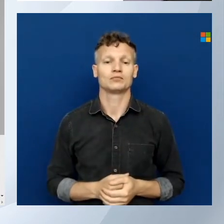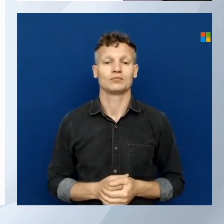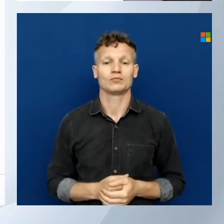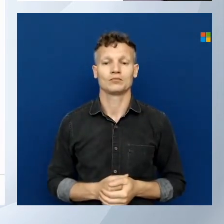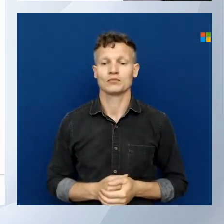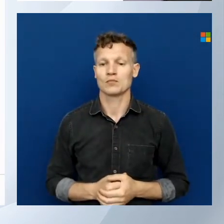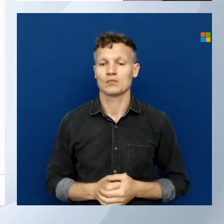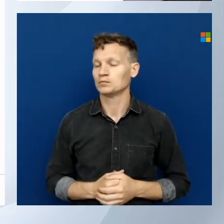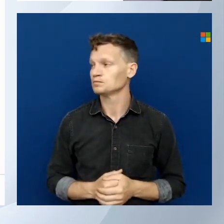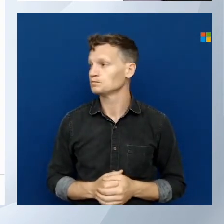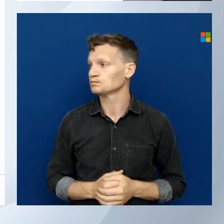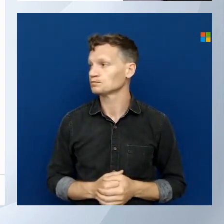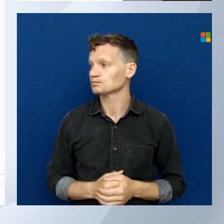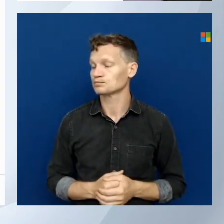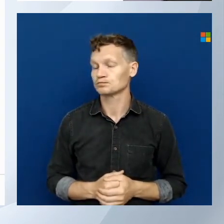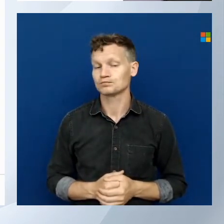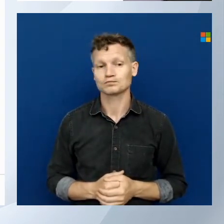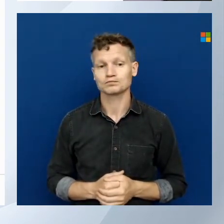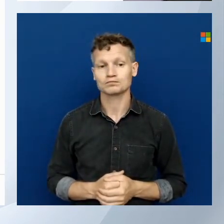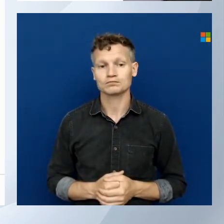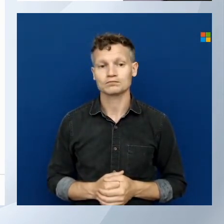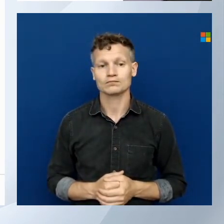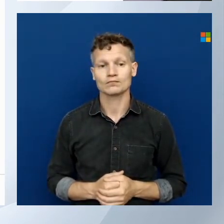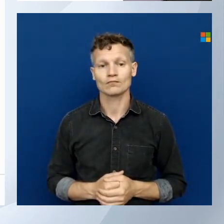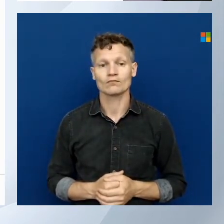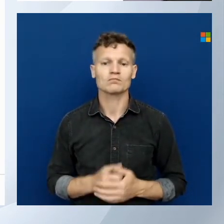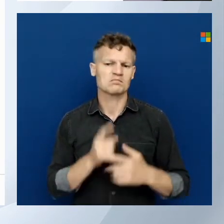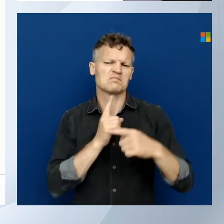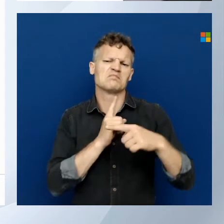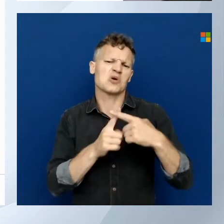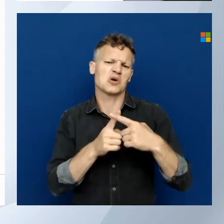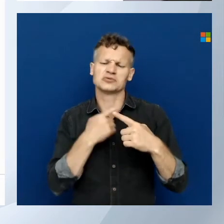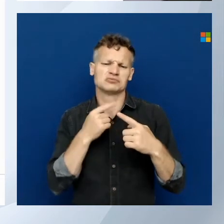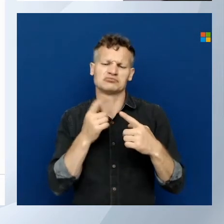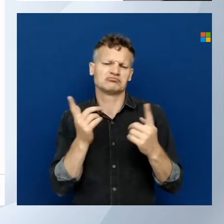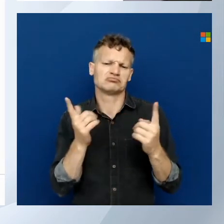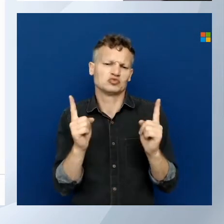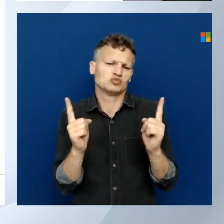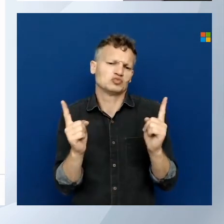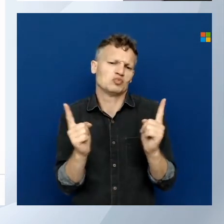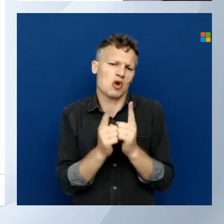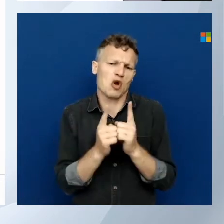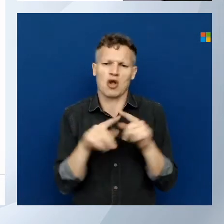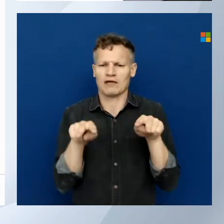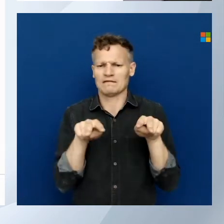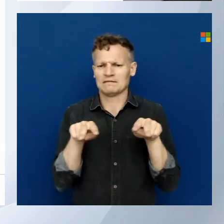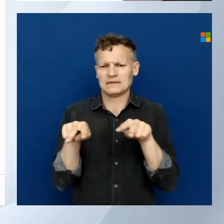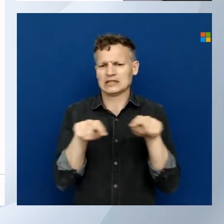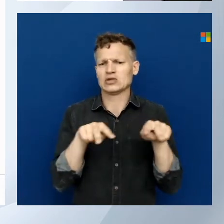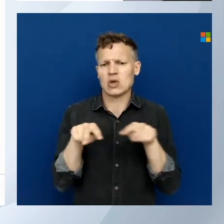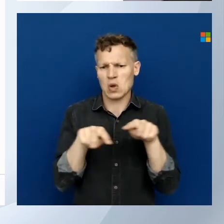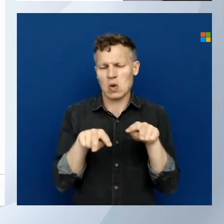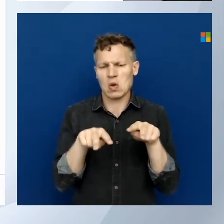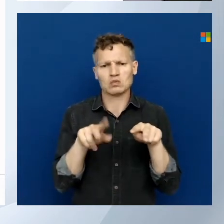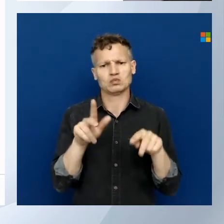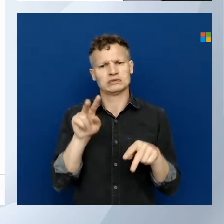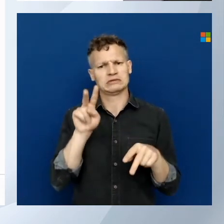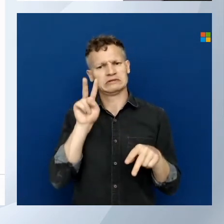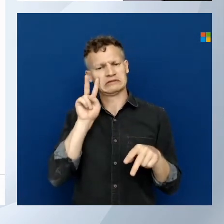And of course, a small demo video to walk you through the process. Starting my